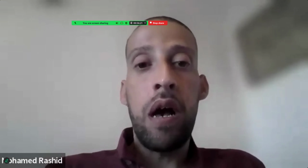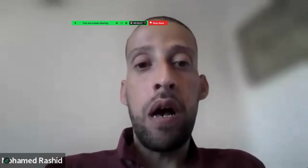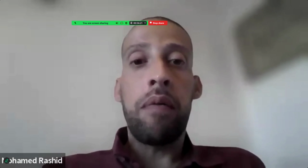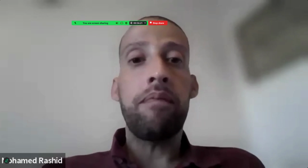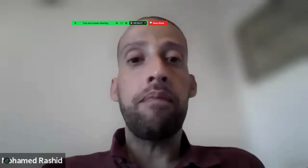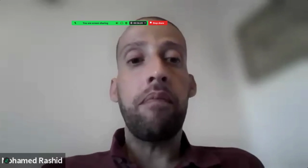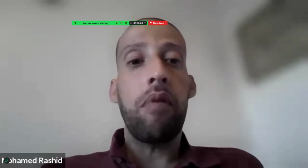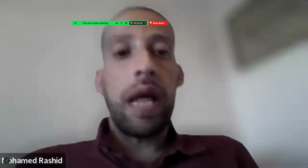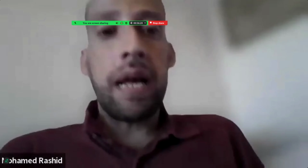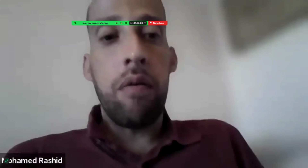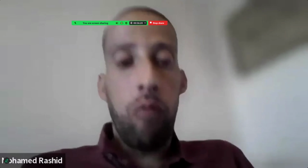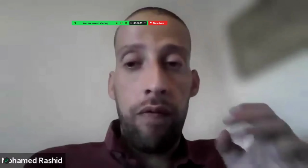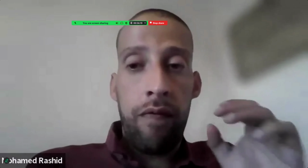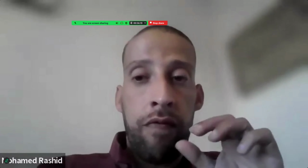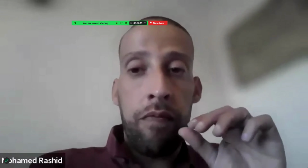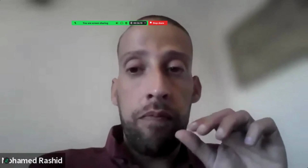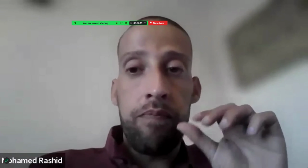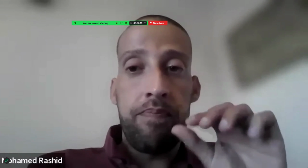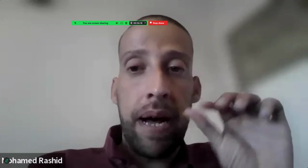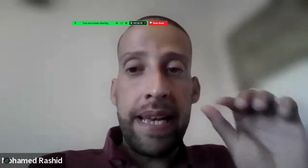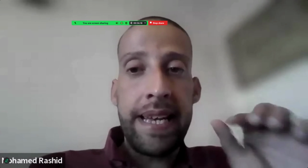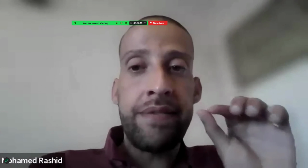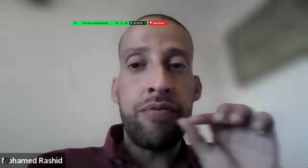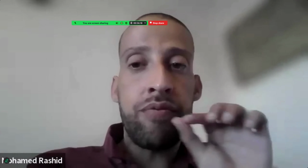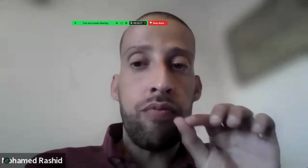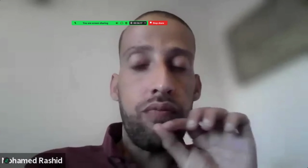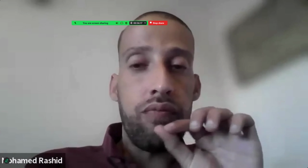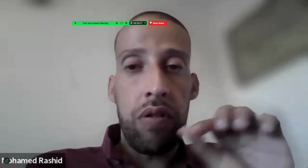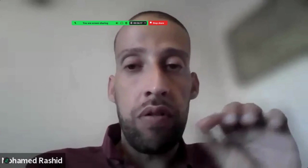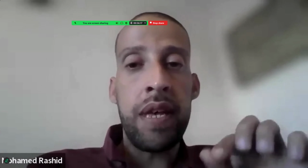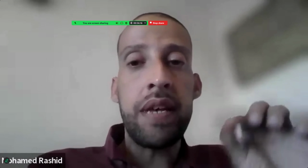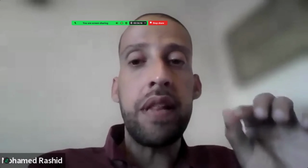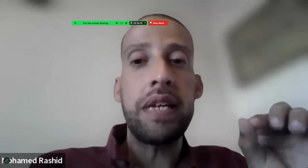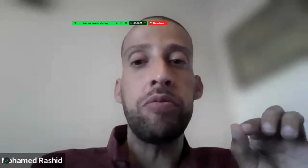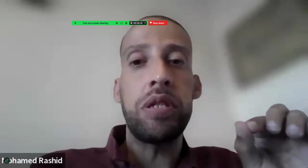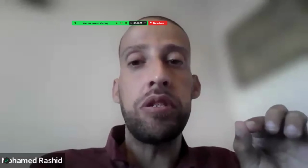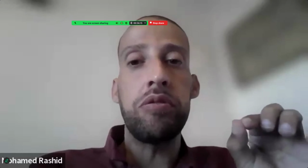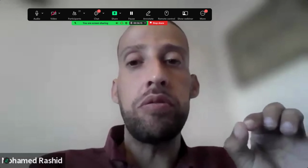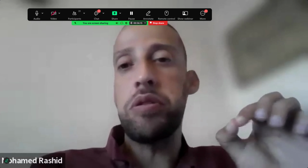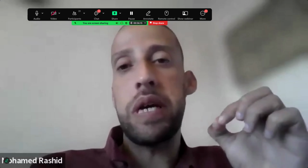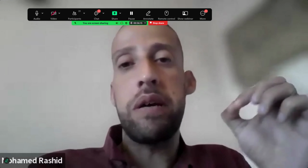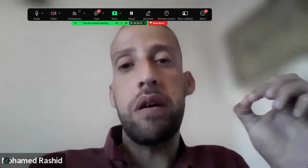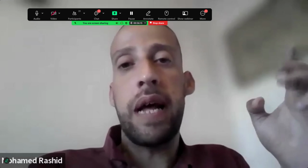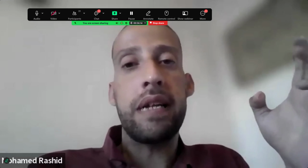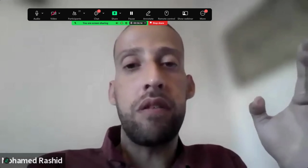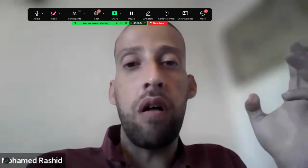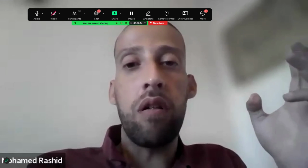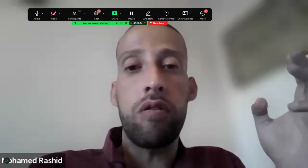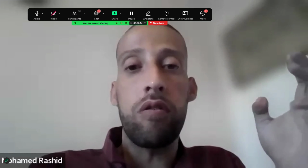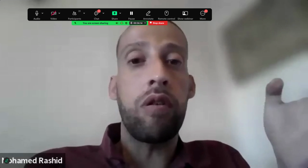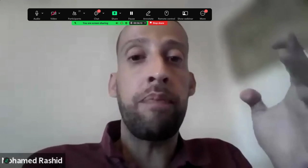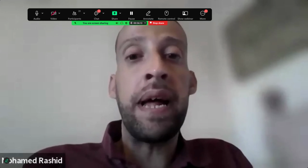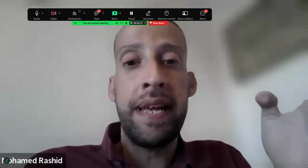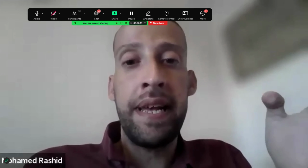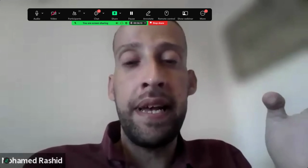rate, like by each one thing that you would do, you get like